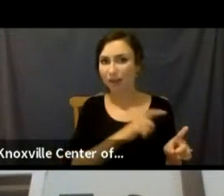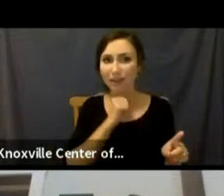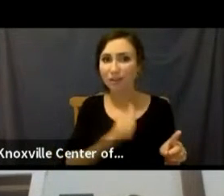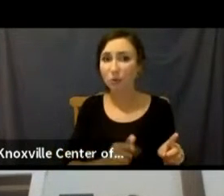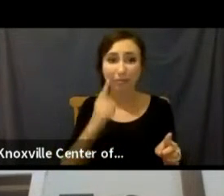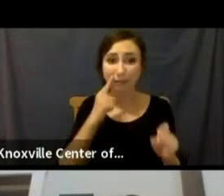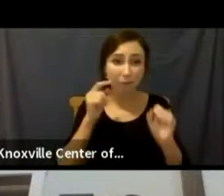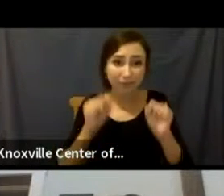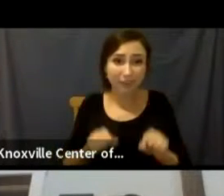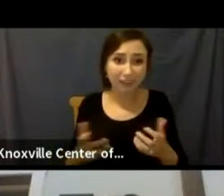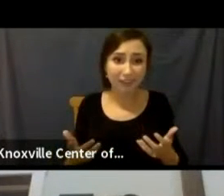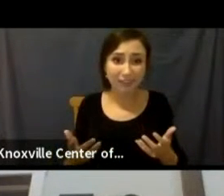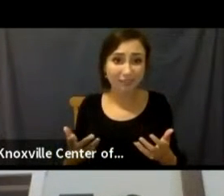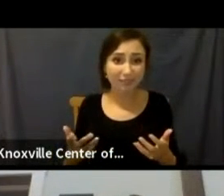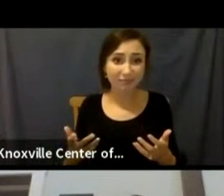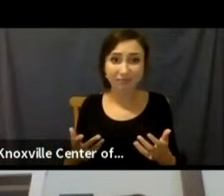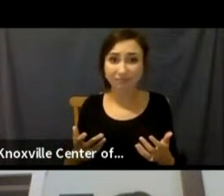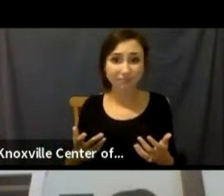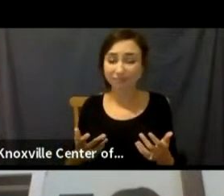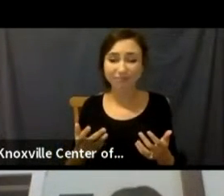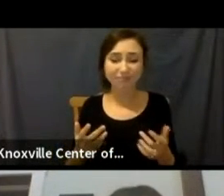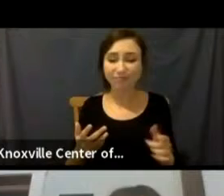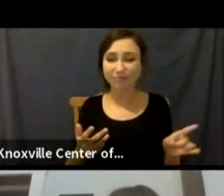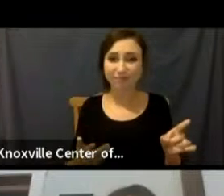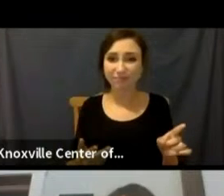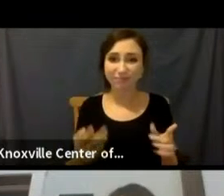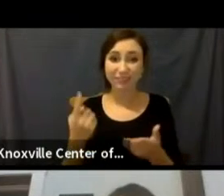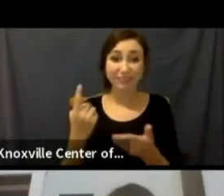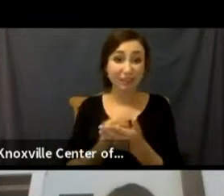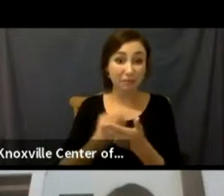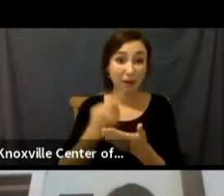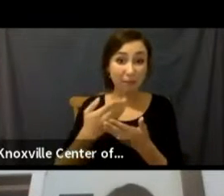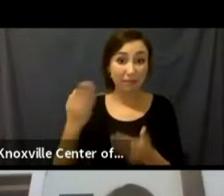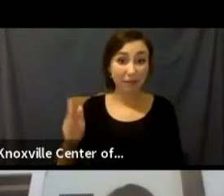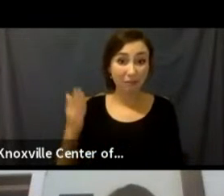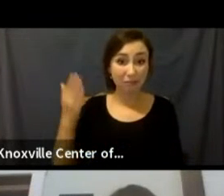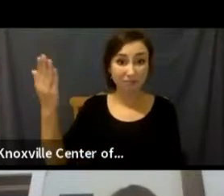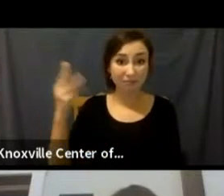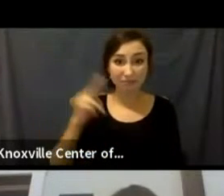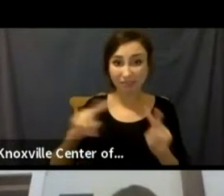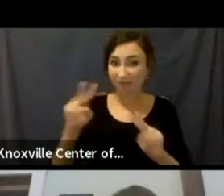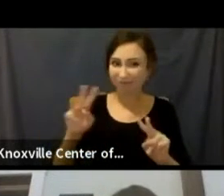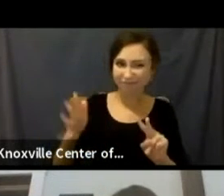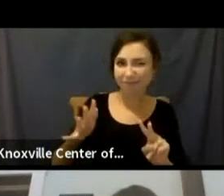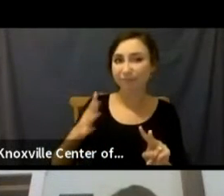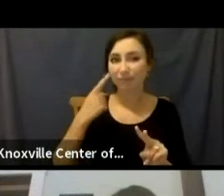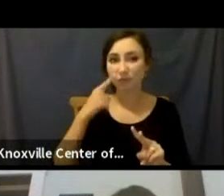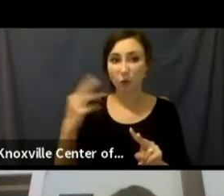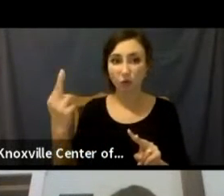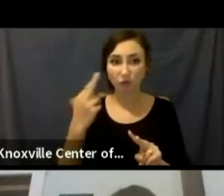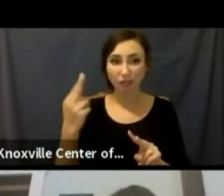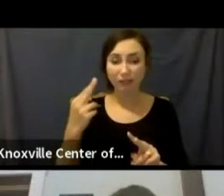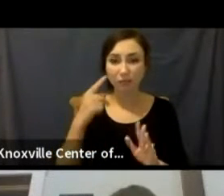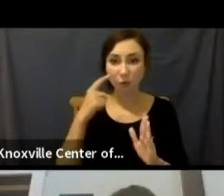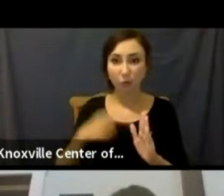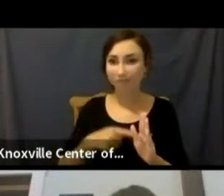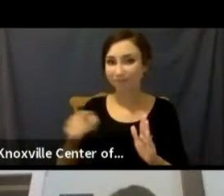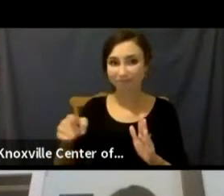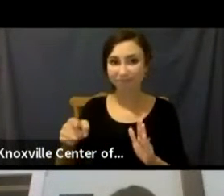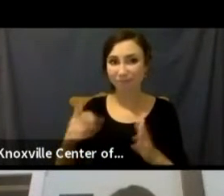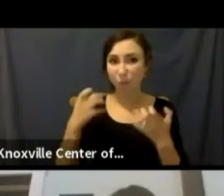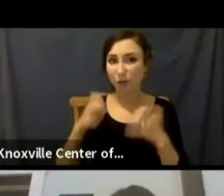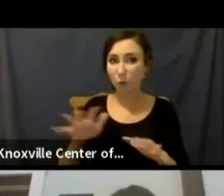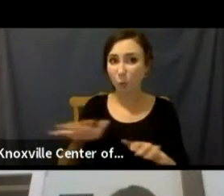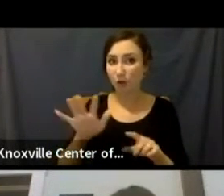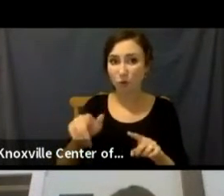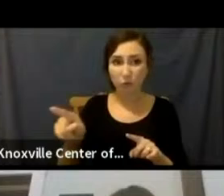do that. Some things are sometimes proposed that look onerous for a reason, so that we realize they're onerous, that we don't want to go that